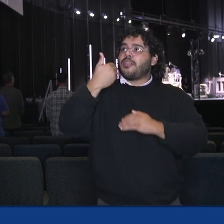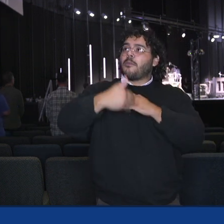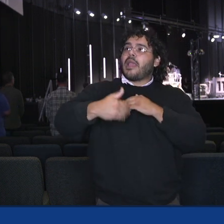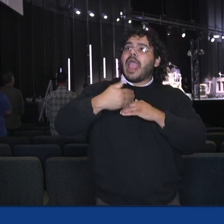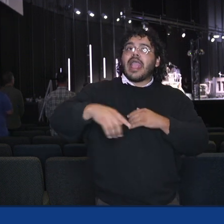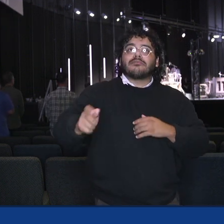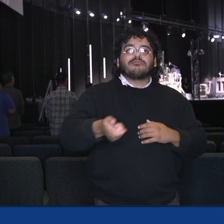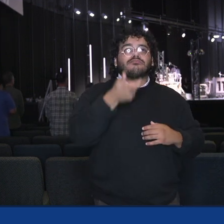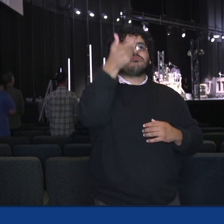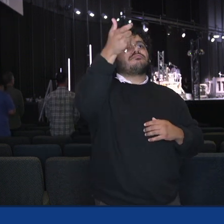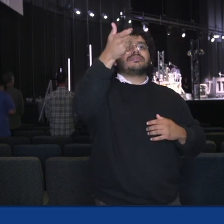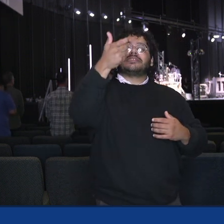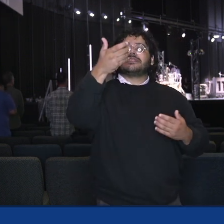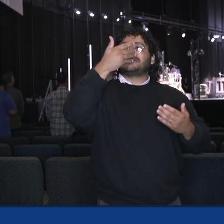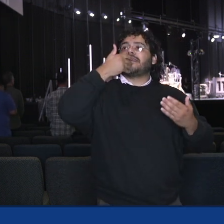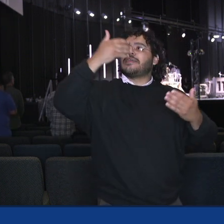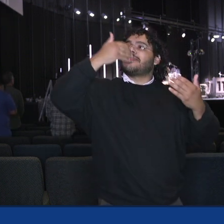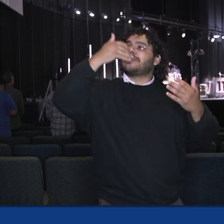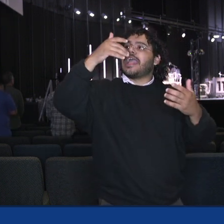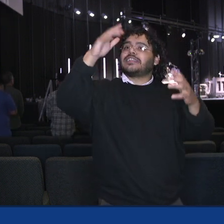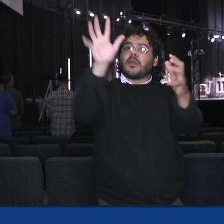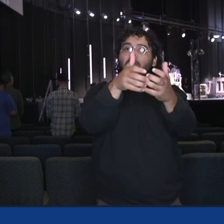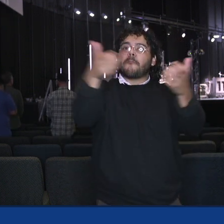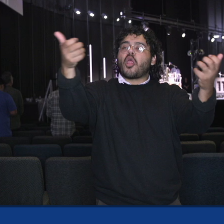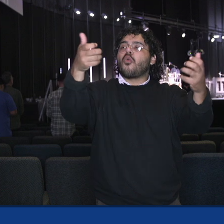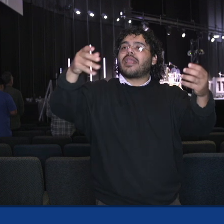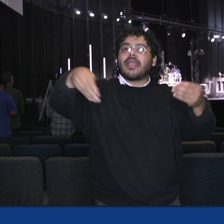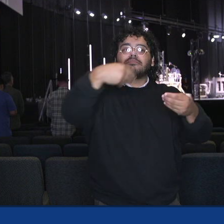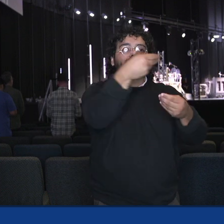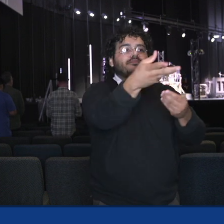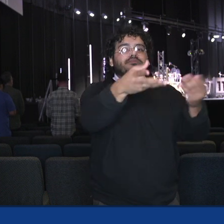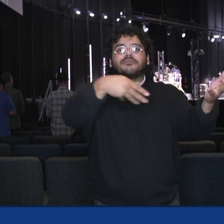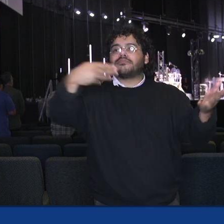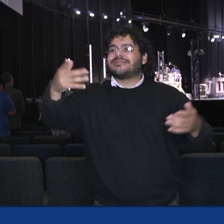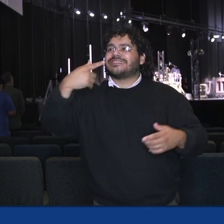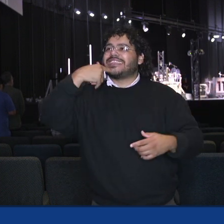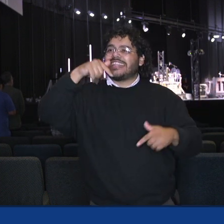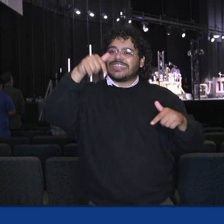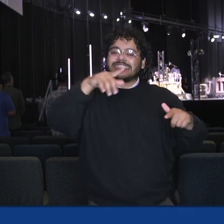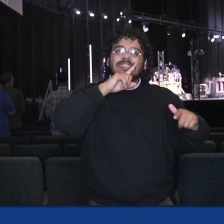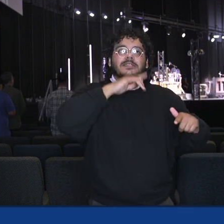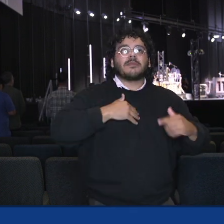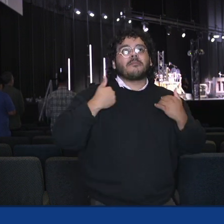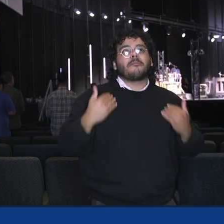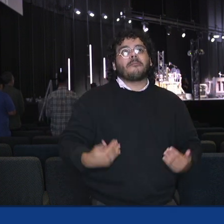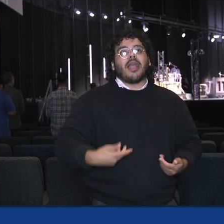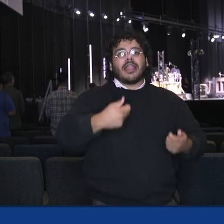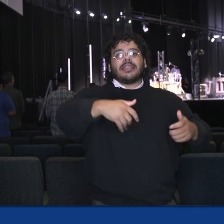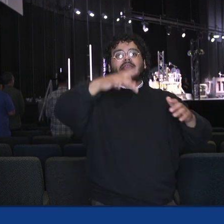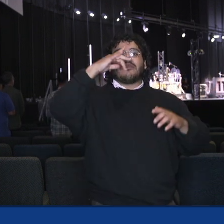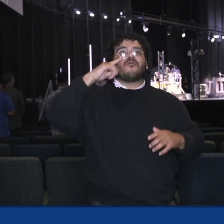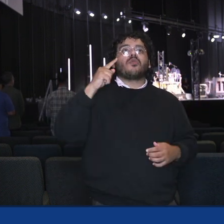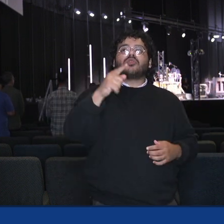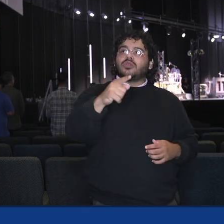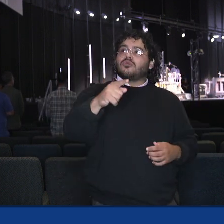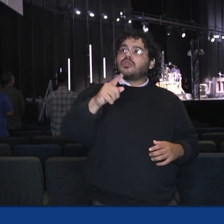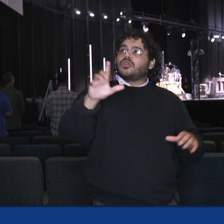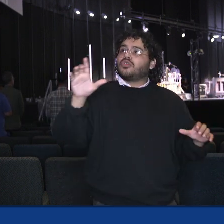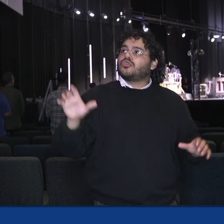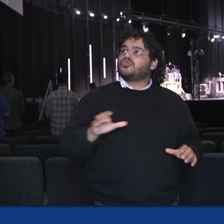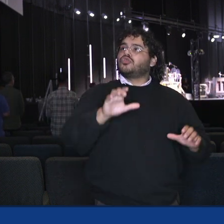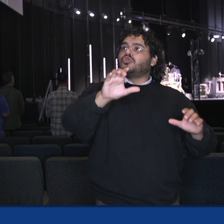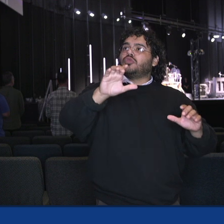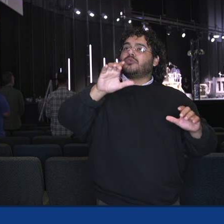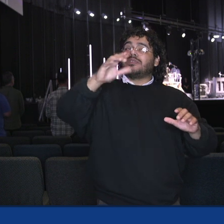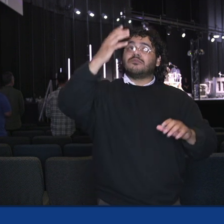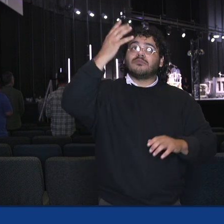and when he had given thanks, he broke it and said, "This is my body given for you. Do this